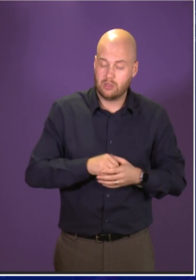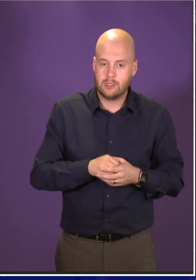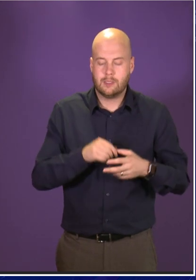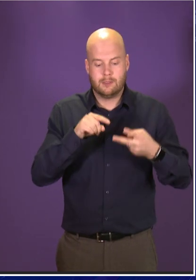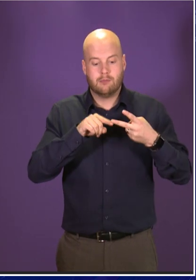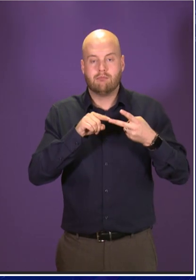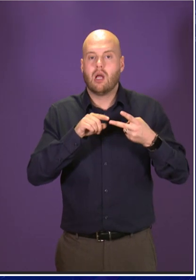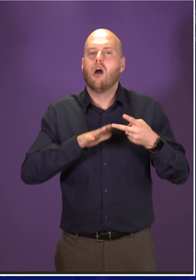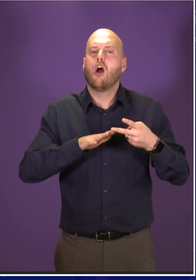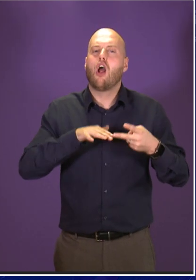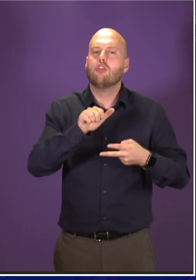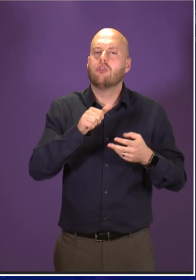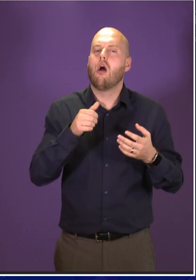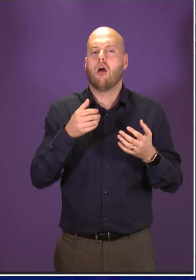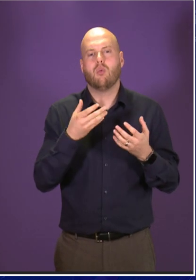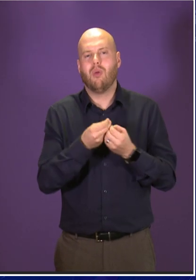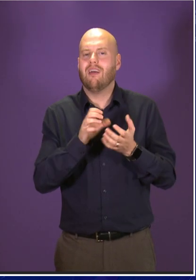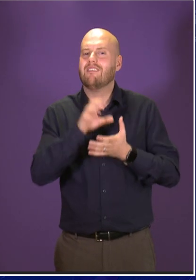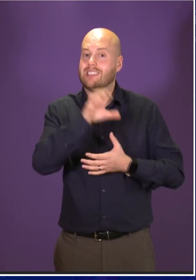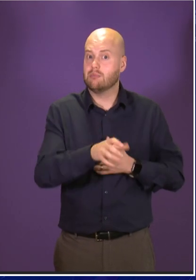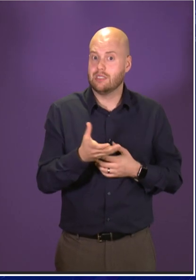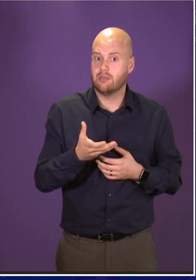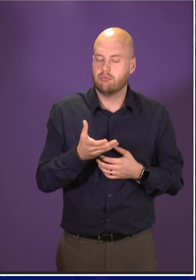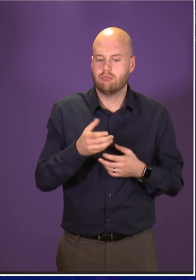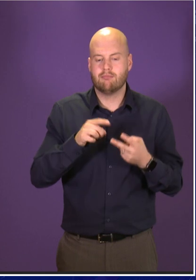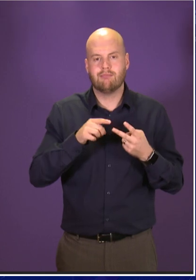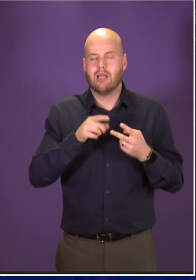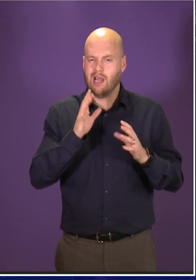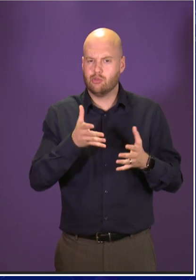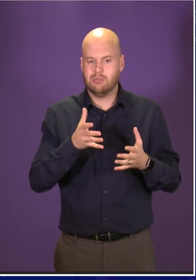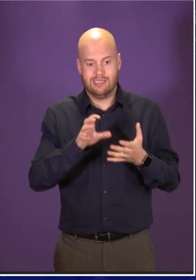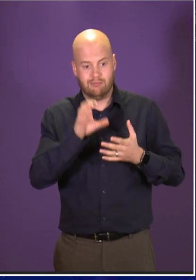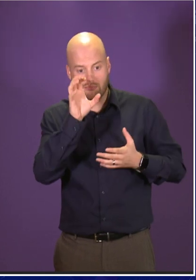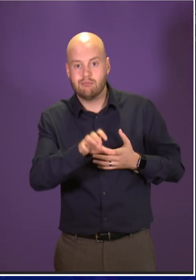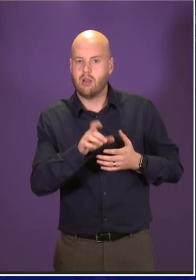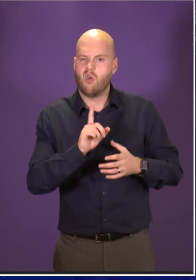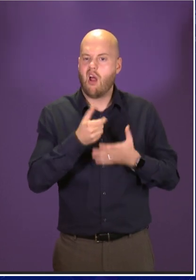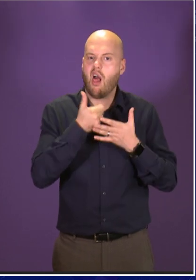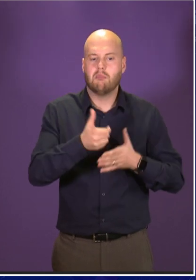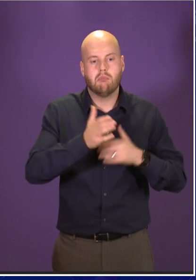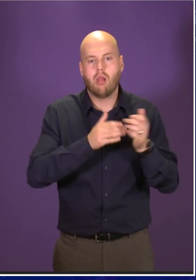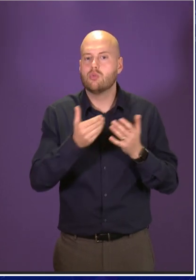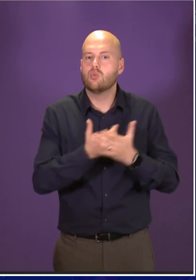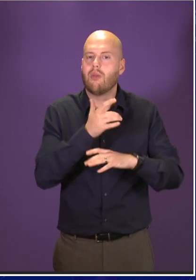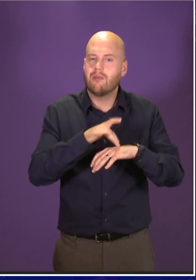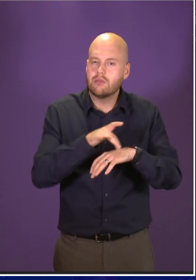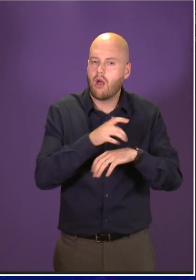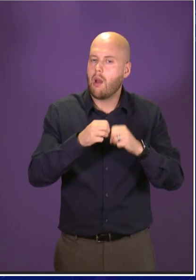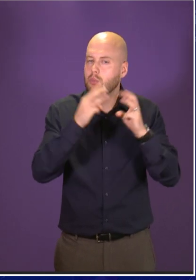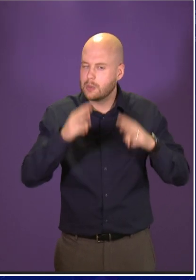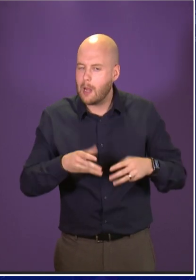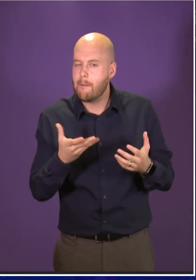investment. The need to strike a balance between investment in physical infrastructure, building new theatres and museums, and